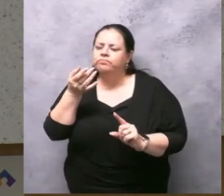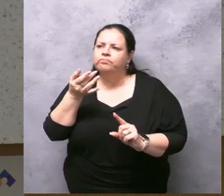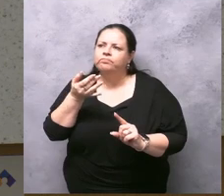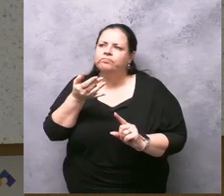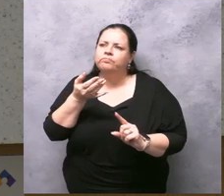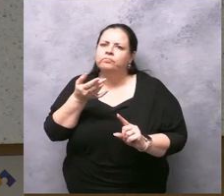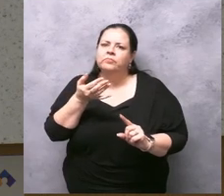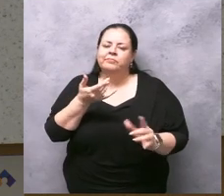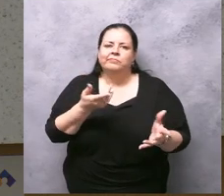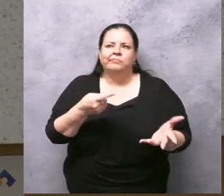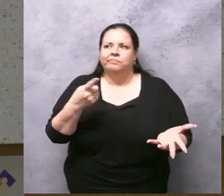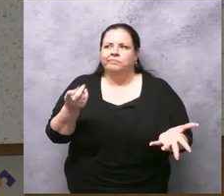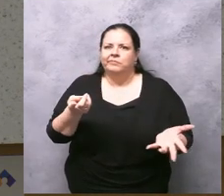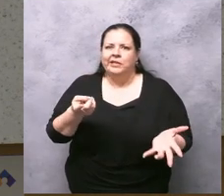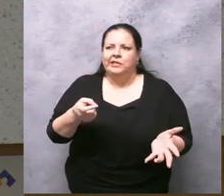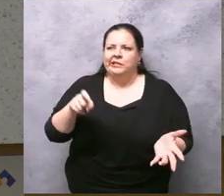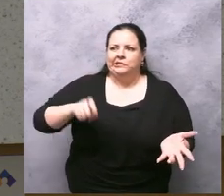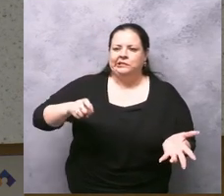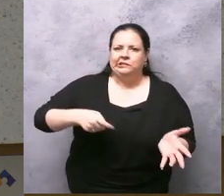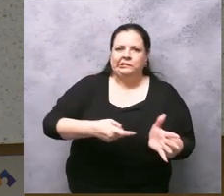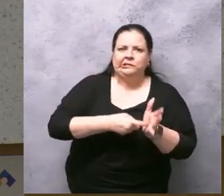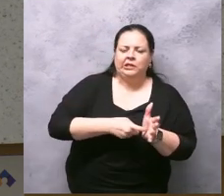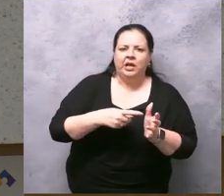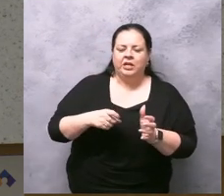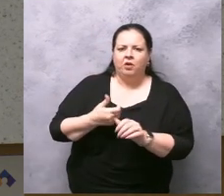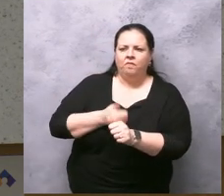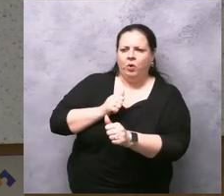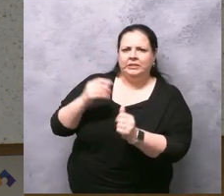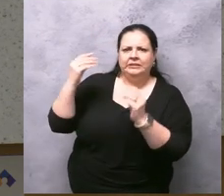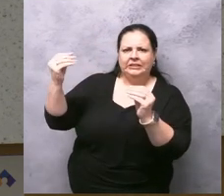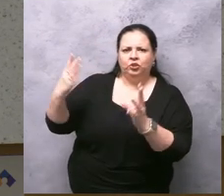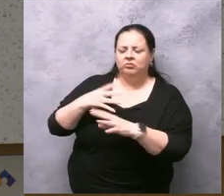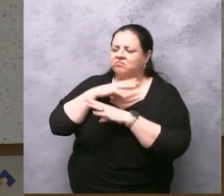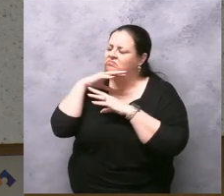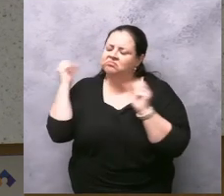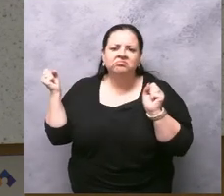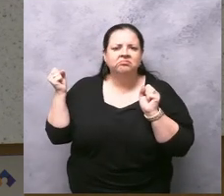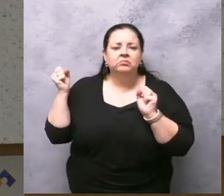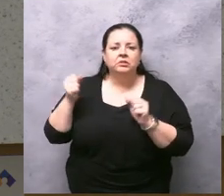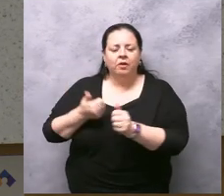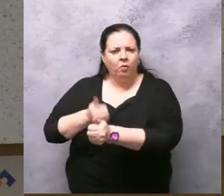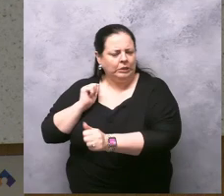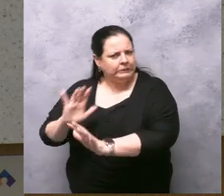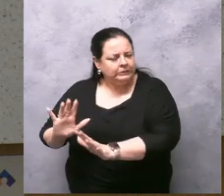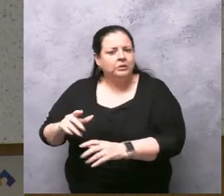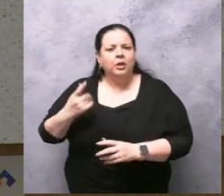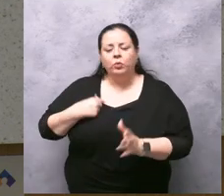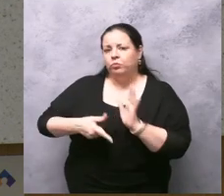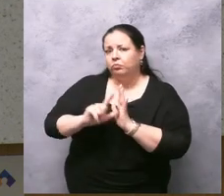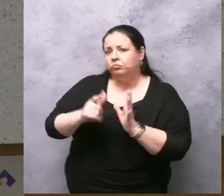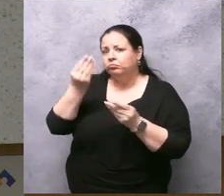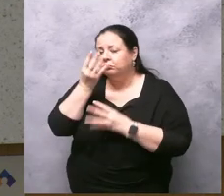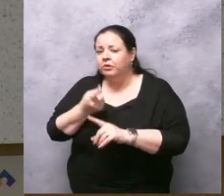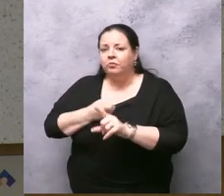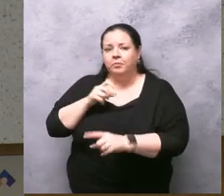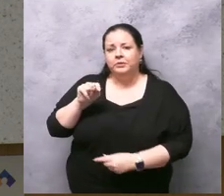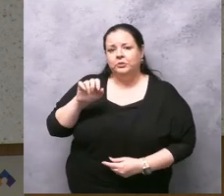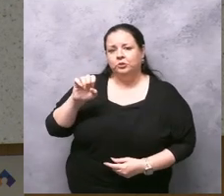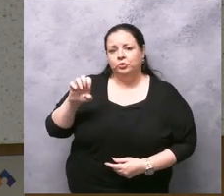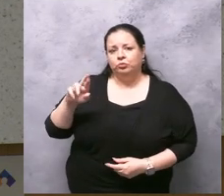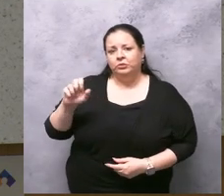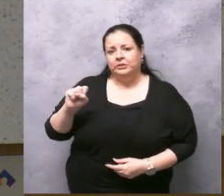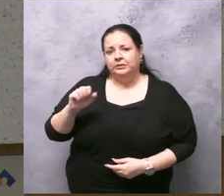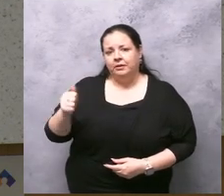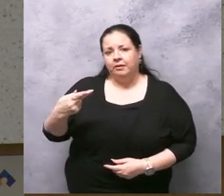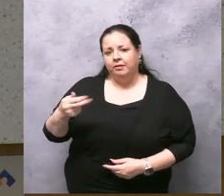aimed at understanding the demands and figuring out how to avoid burnout for our teachers. We reviewed some data that we, thanks to Teresa Hull and her team